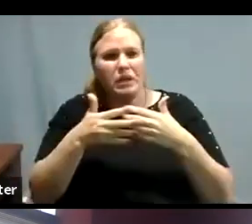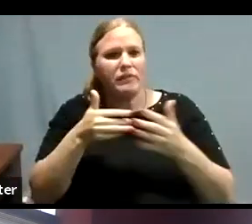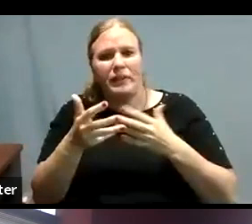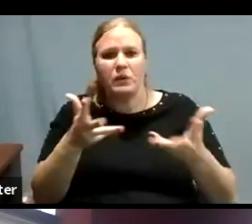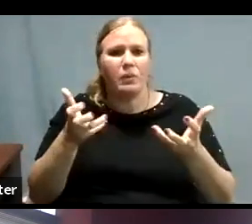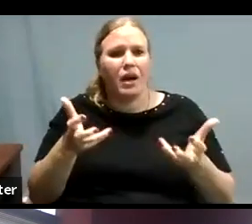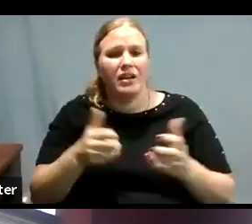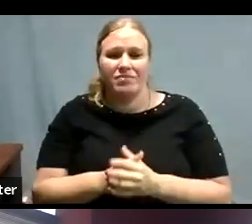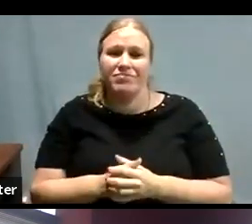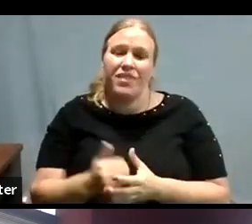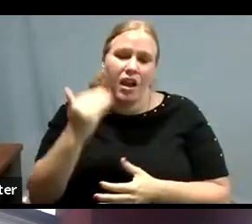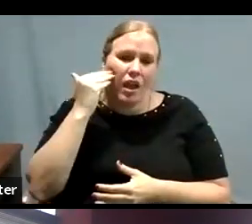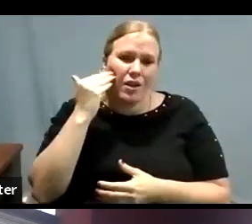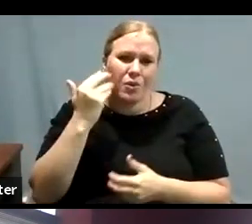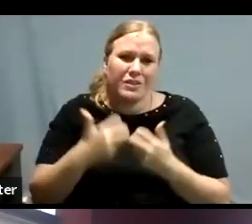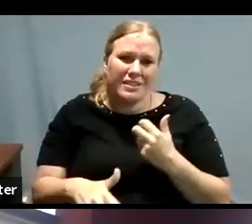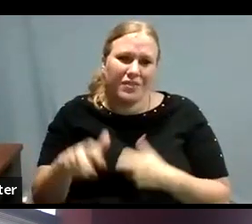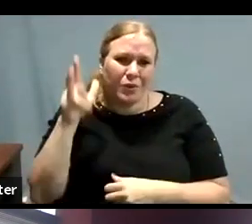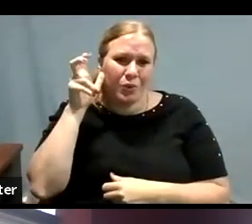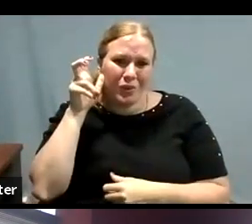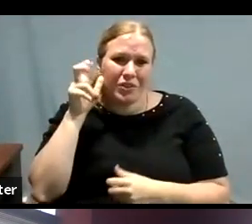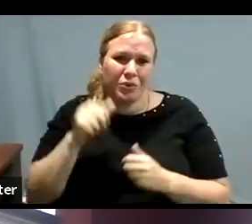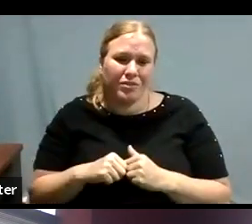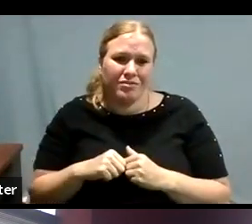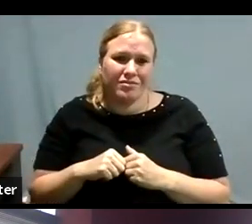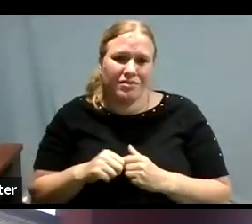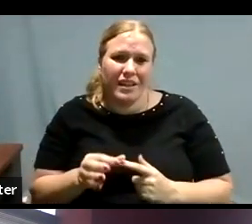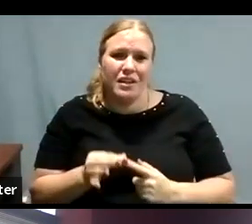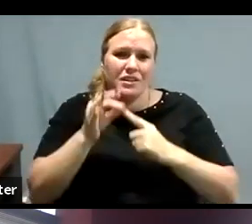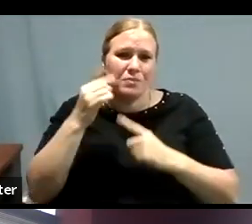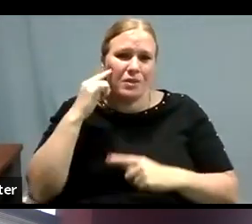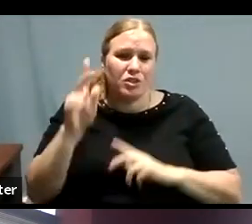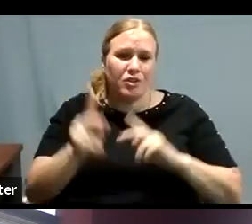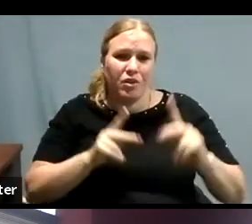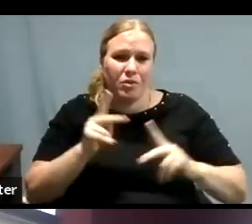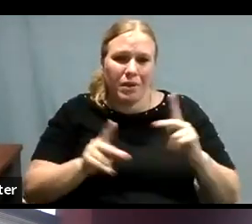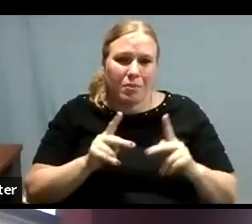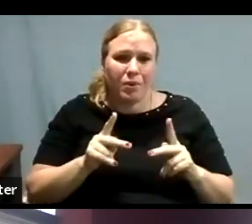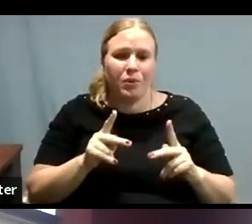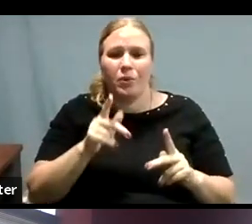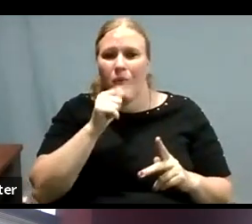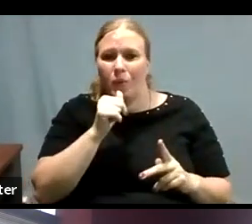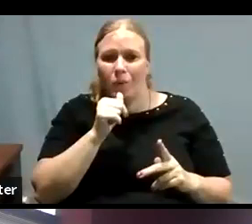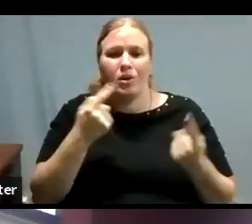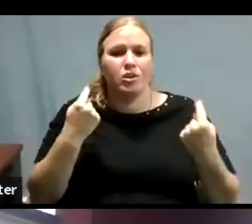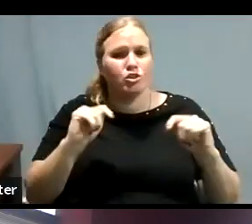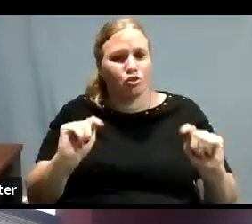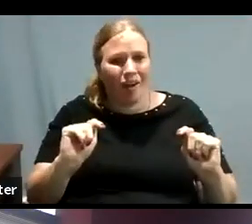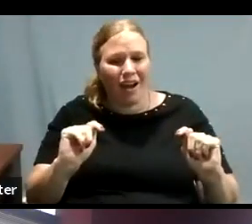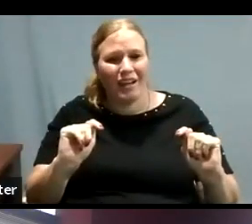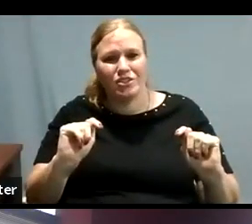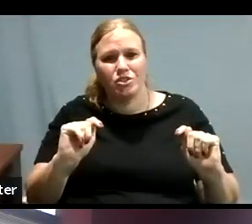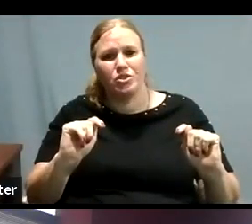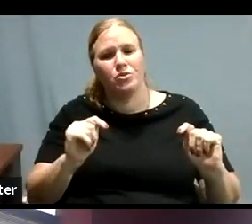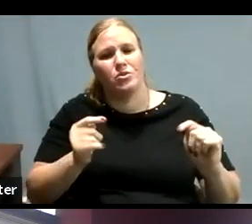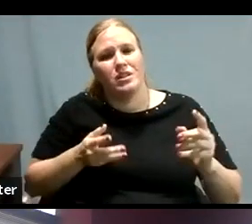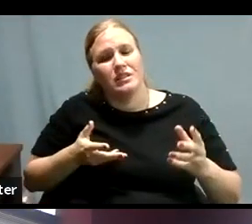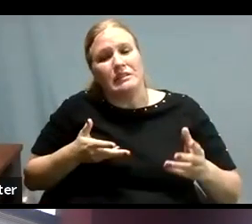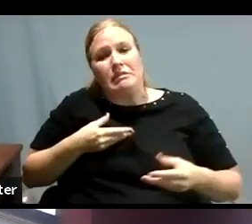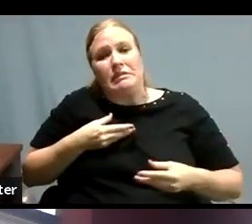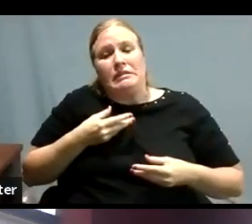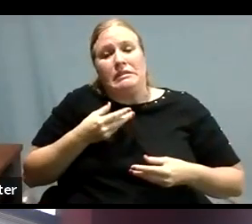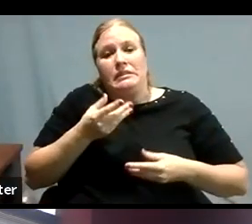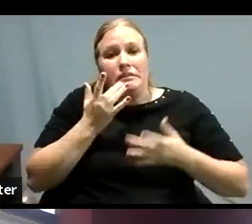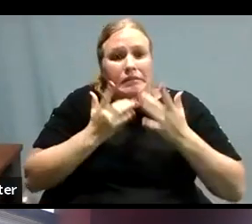And I know that's difficult to hear, especially for people that are really trying to get by in a very, very difficult